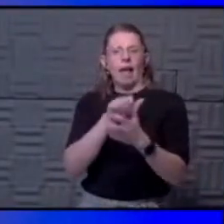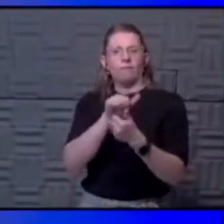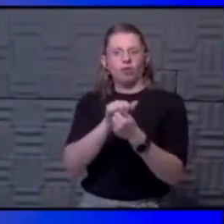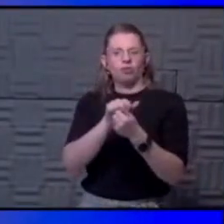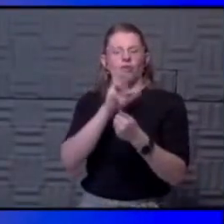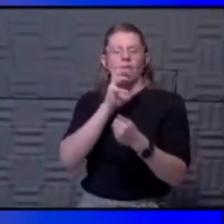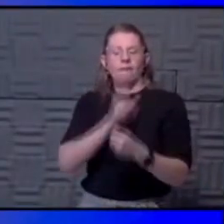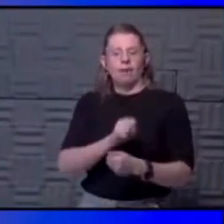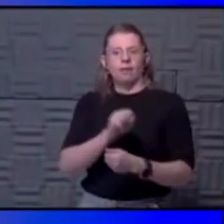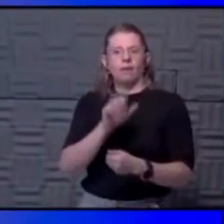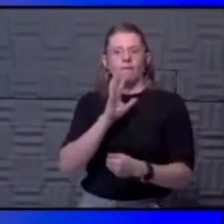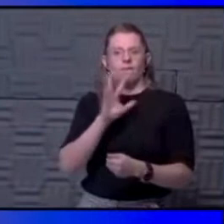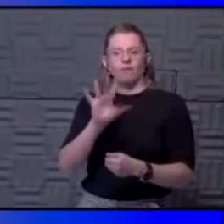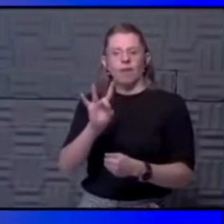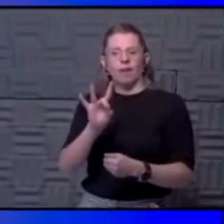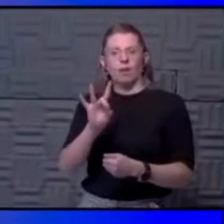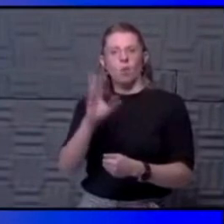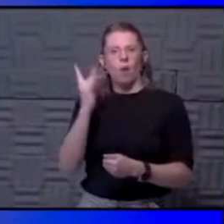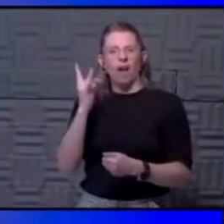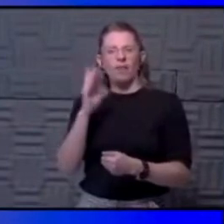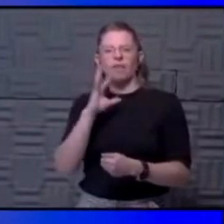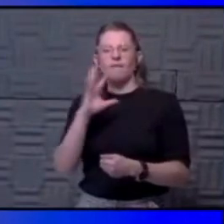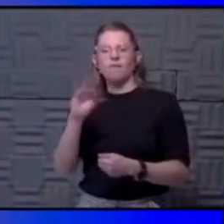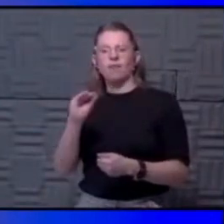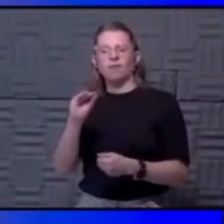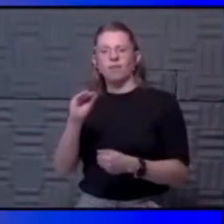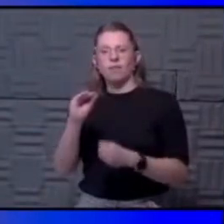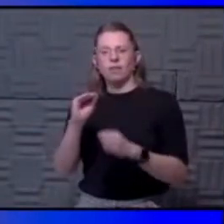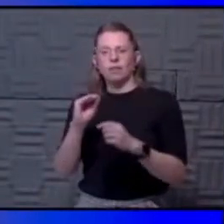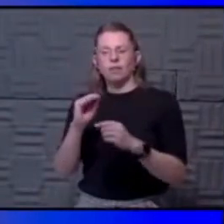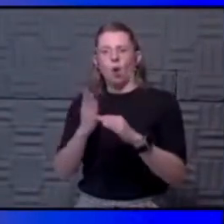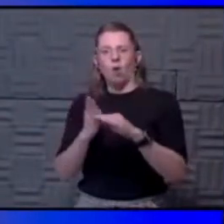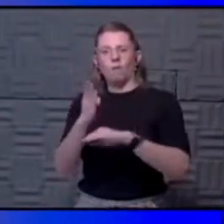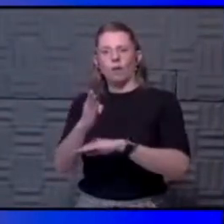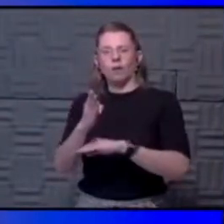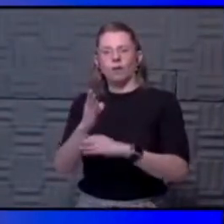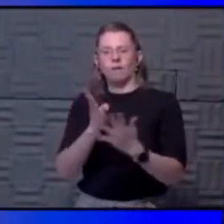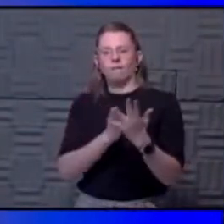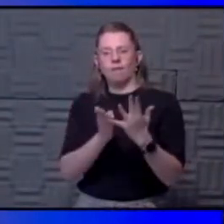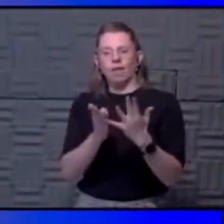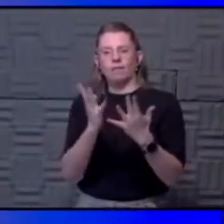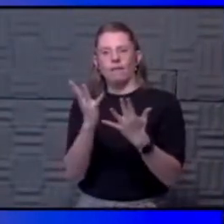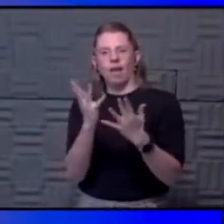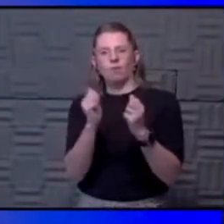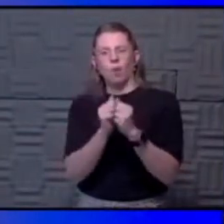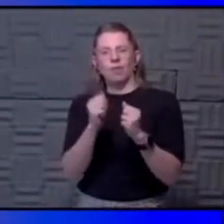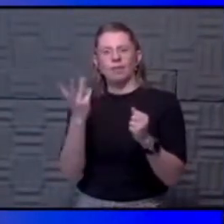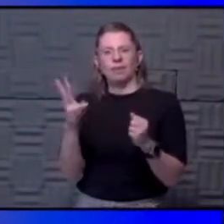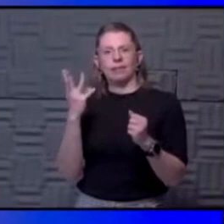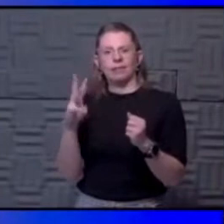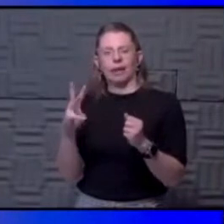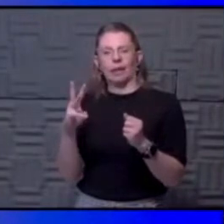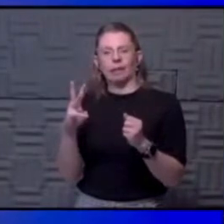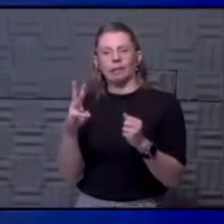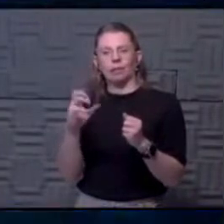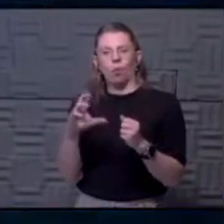years old, why would the 50 plus population be in the phase 5 with 16 plus?